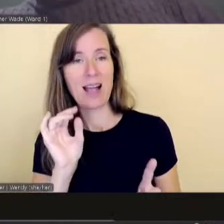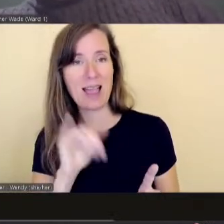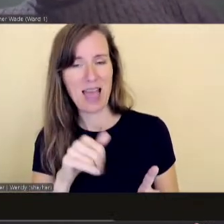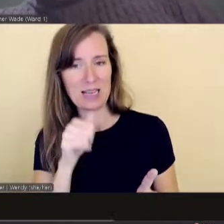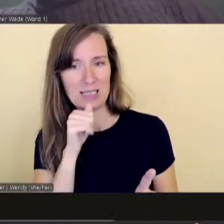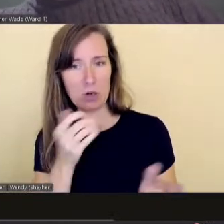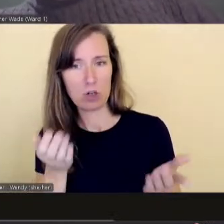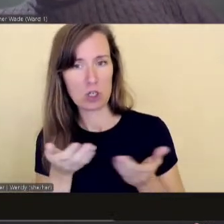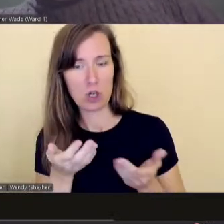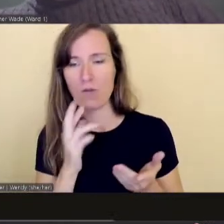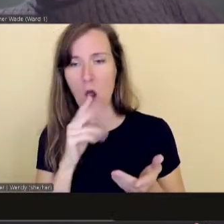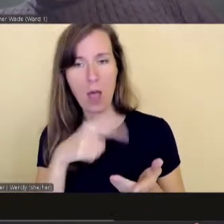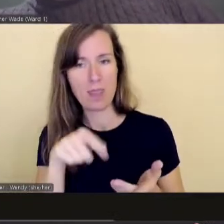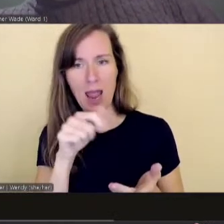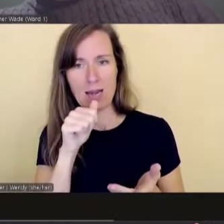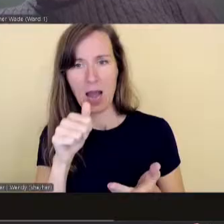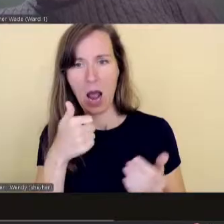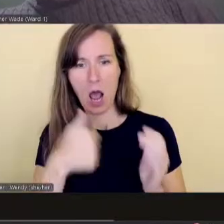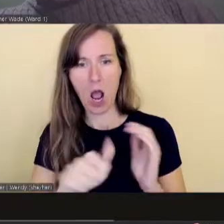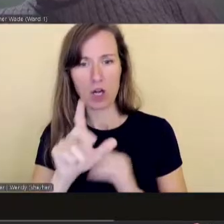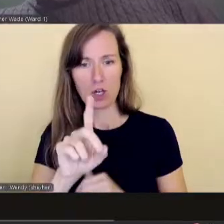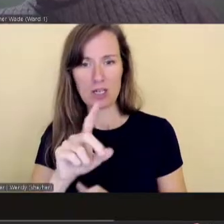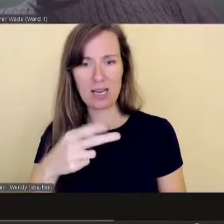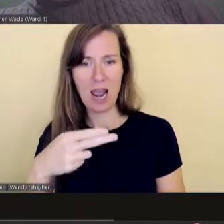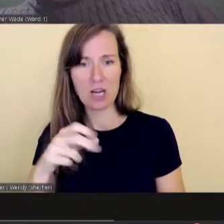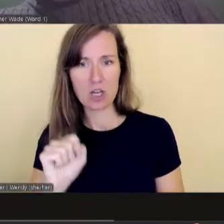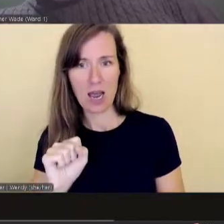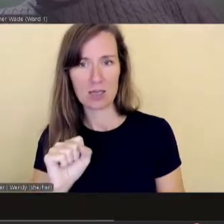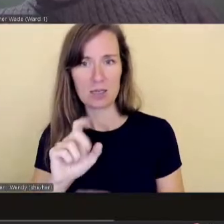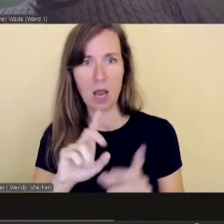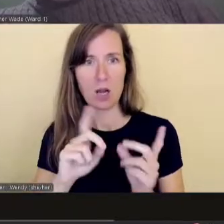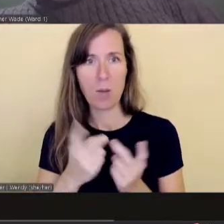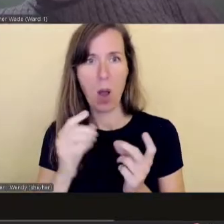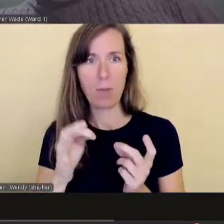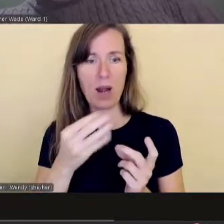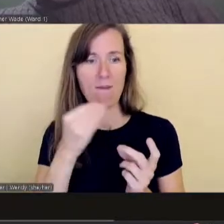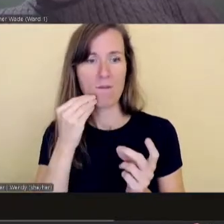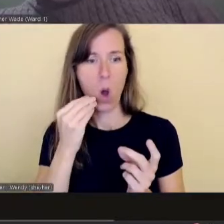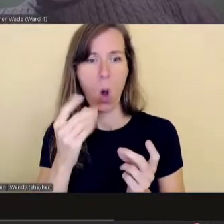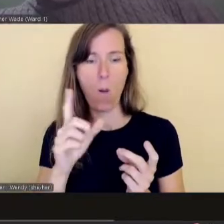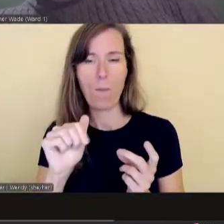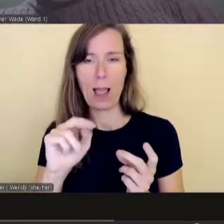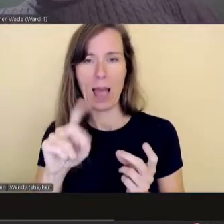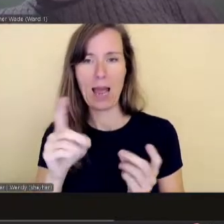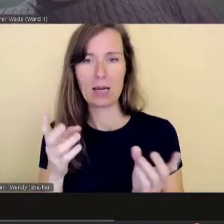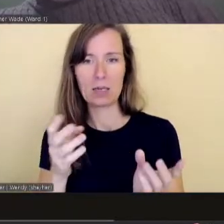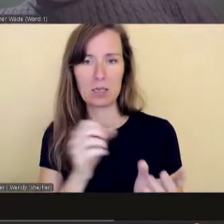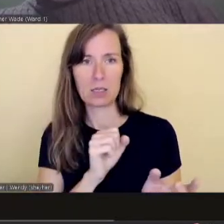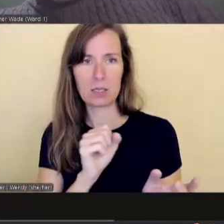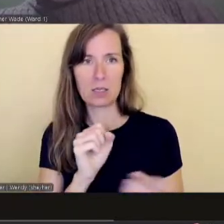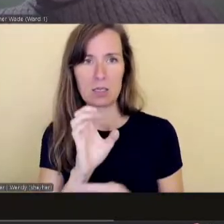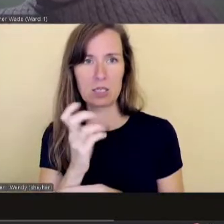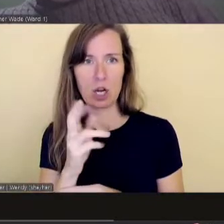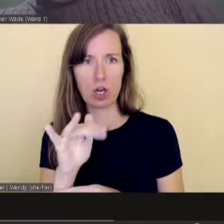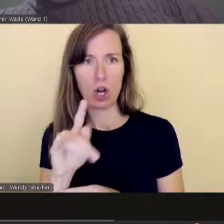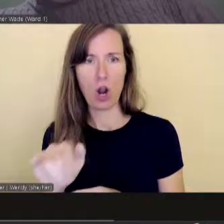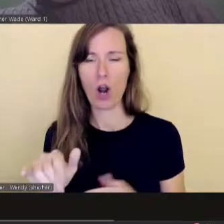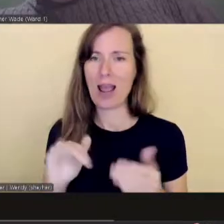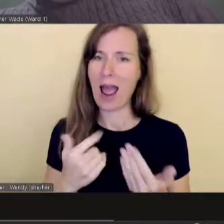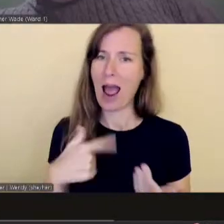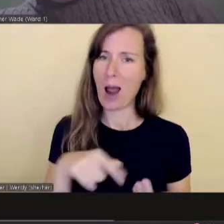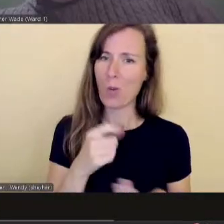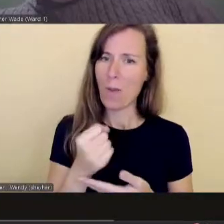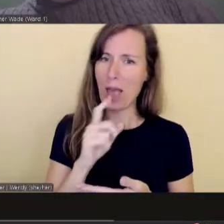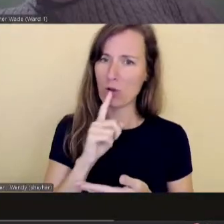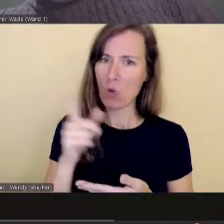under DHS, like Homeland Security? How do we make sure that they will not be bringing any sort of ICE-type